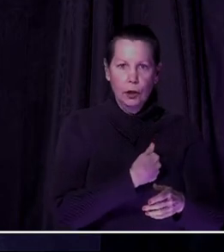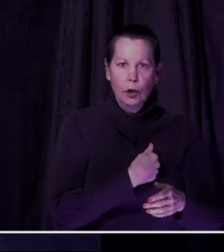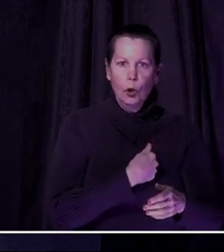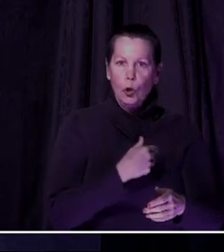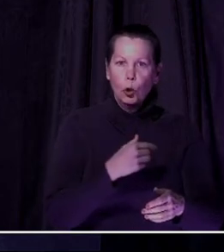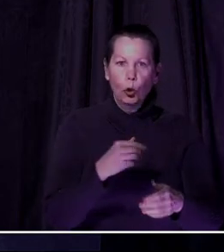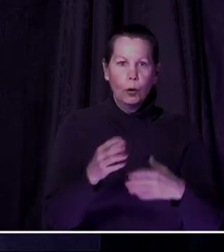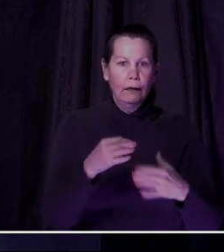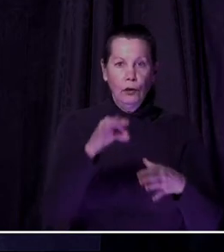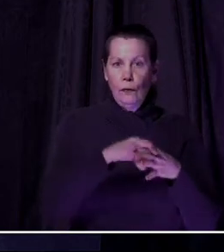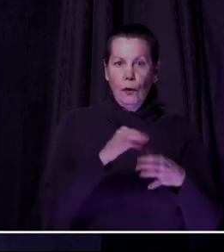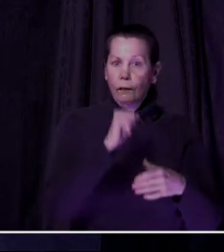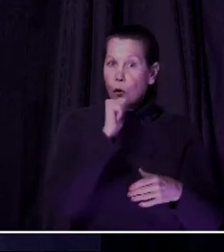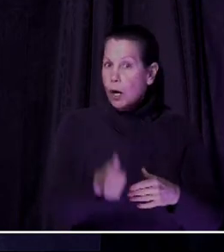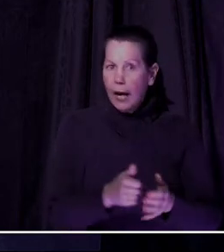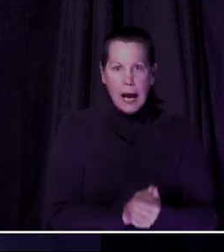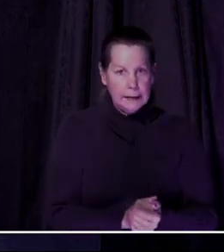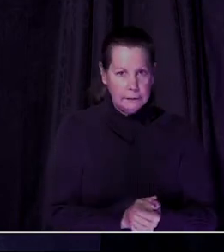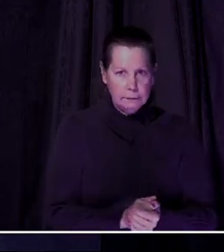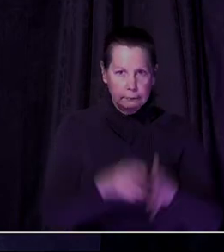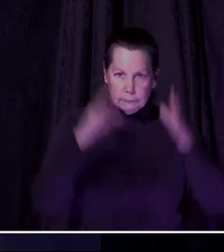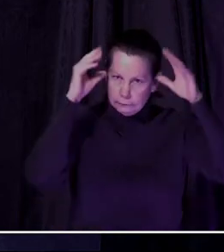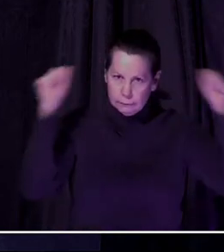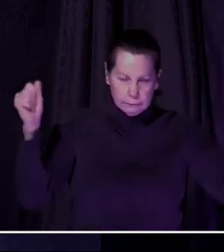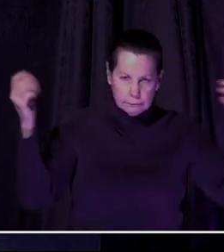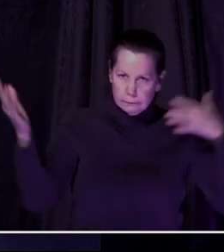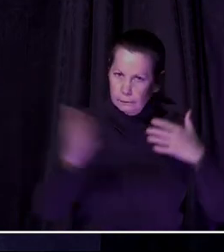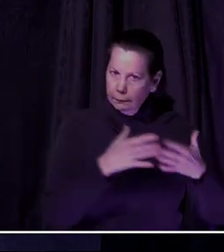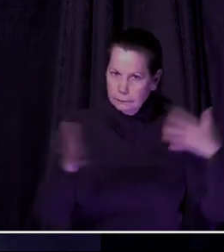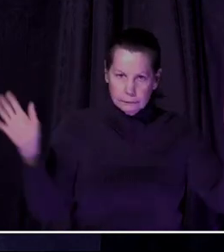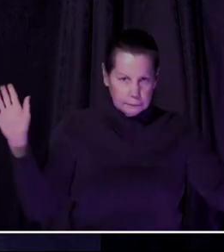have voted for or whoever you didn't vote for,